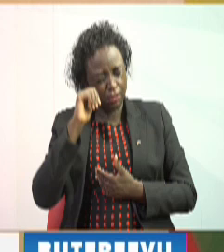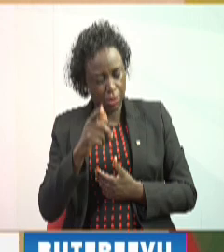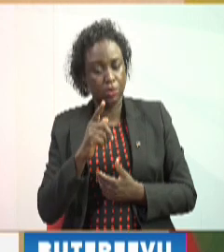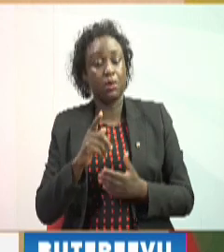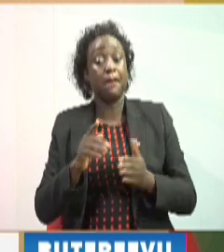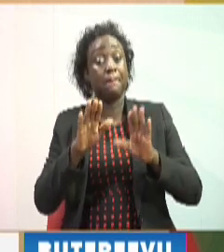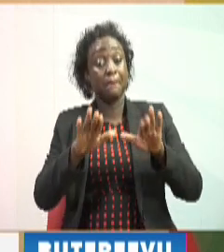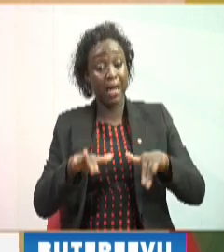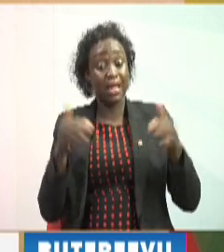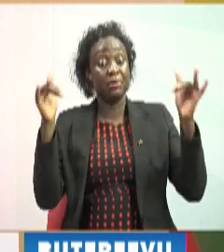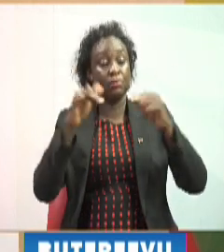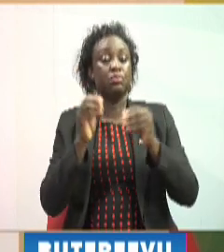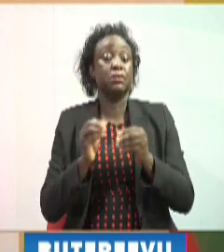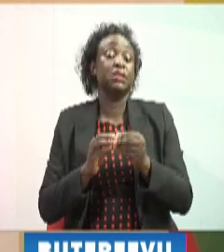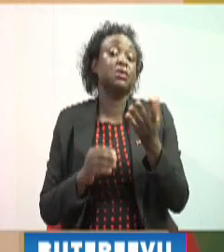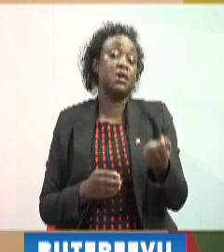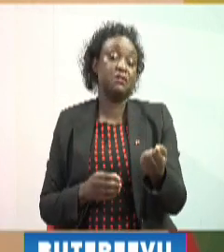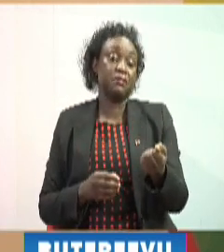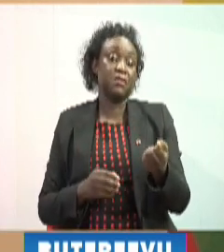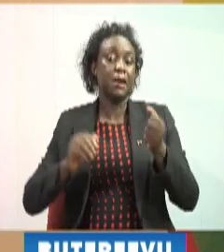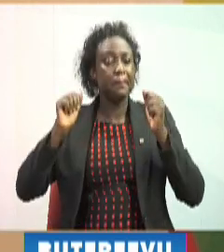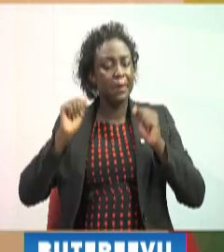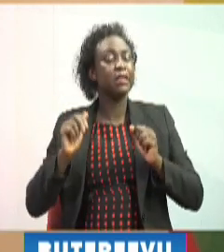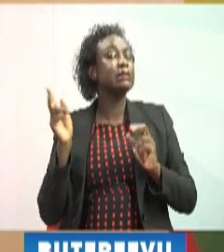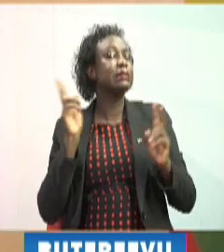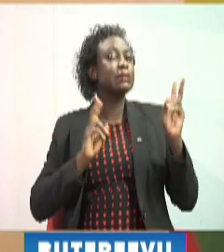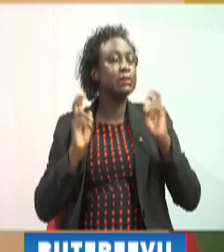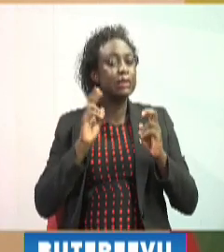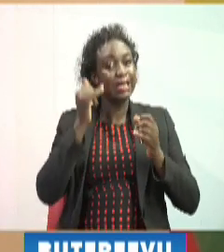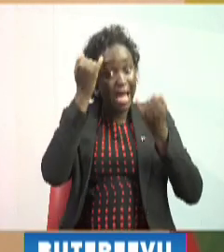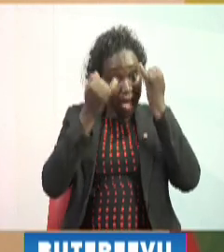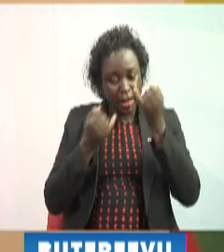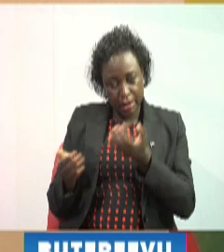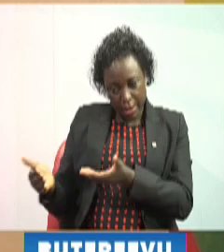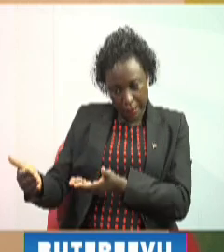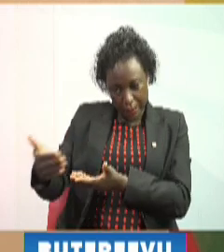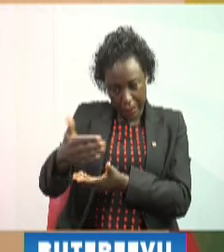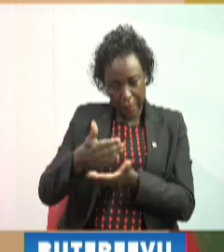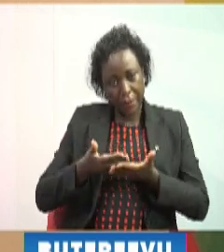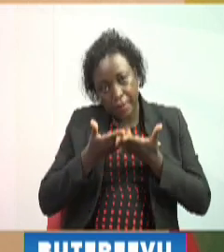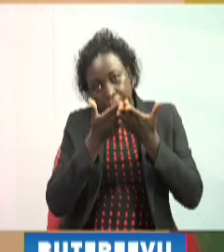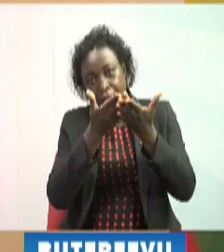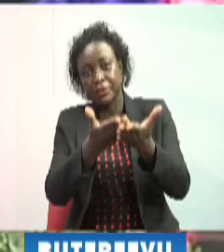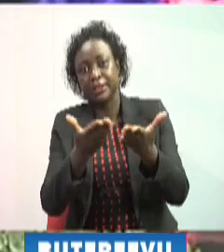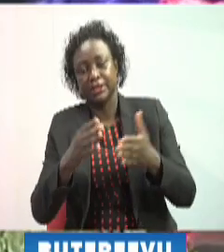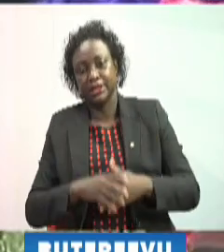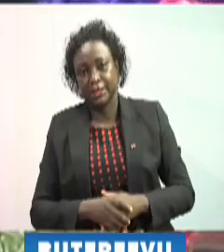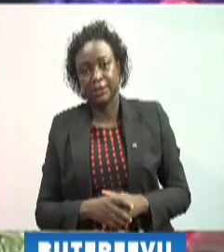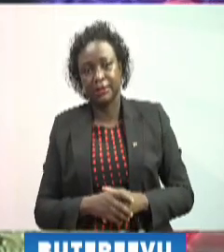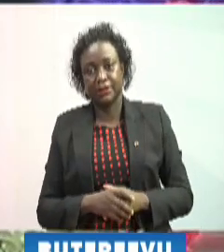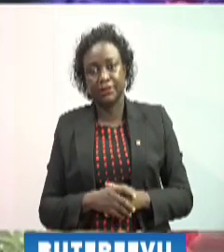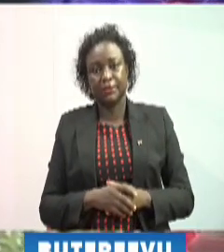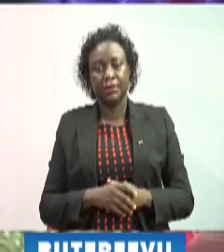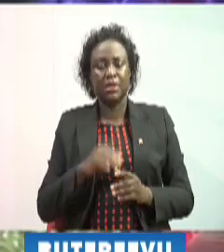palamenti egenda okutuula ewulirize ku birowoozo ebiva ku bantu mu ggwanga lyonna. Terefayina